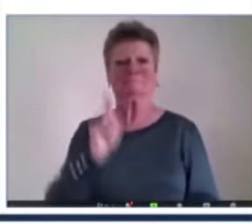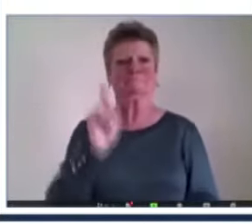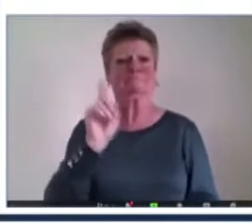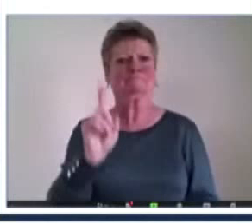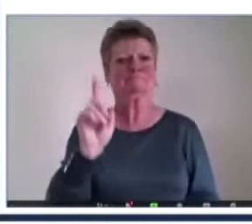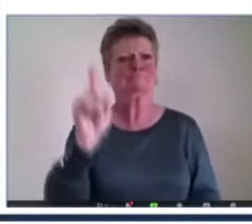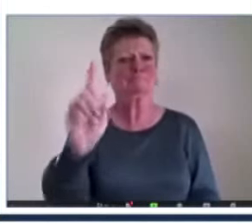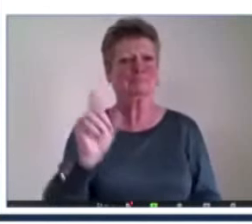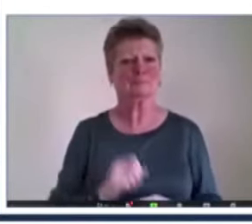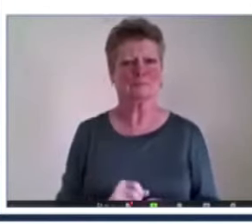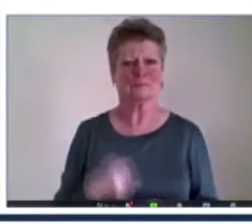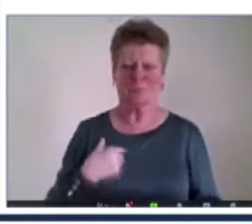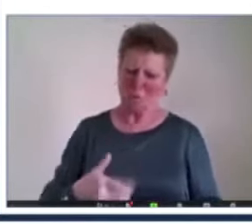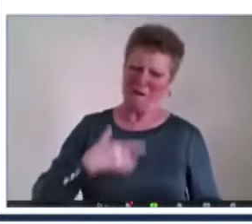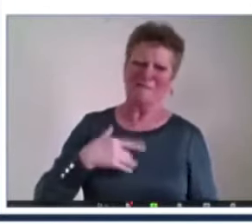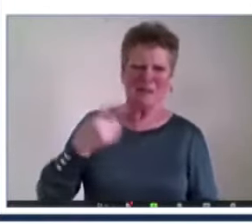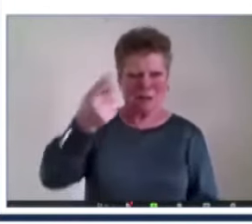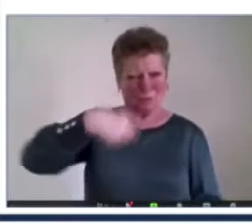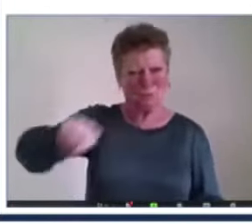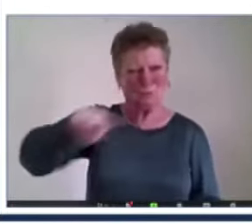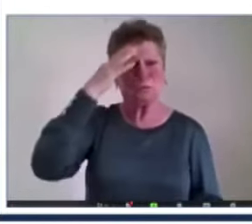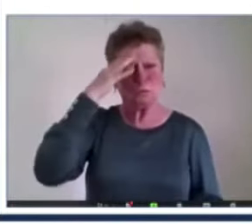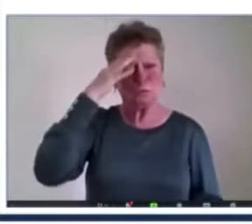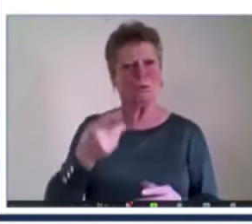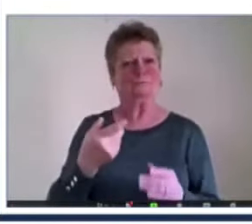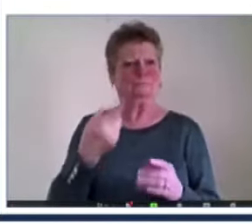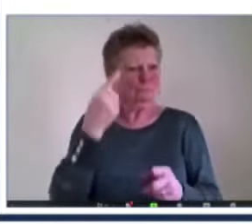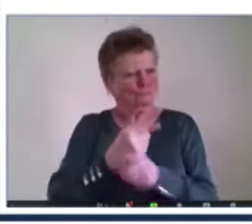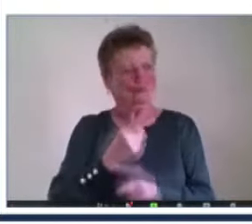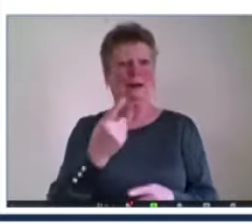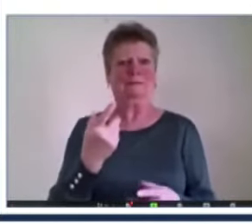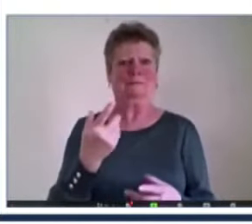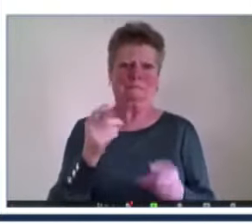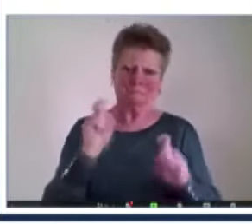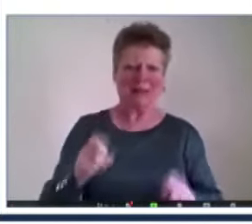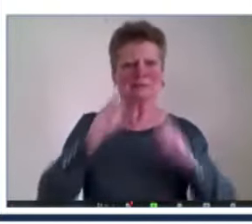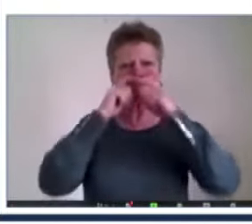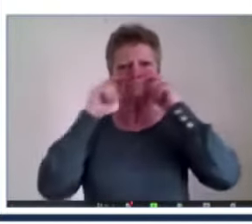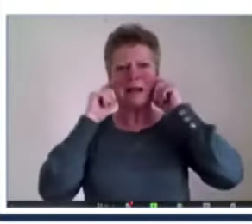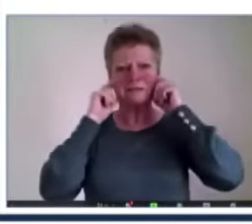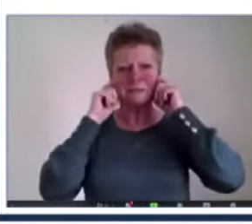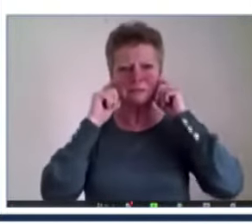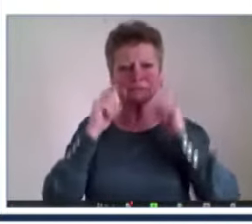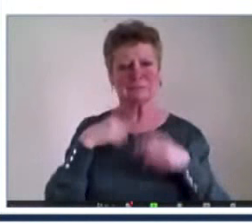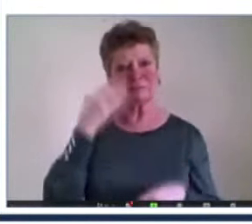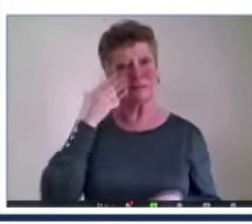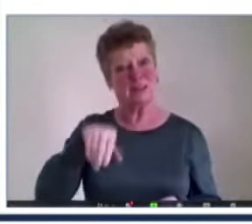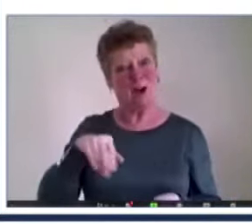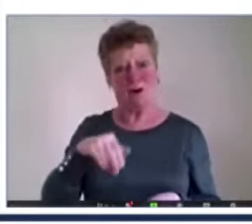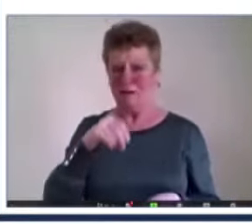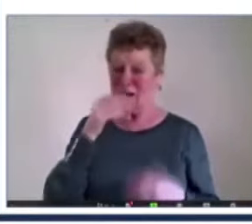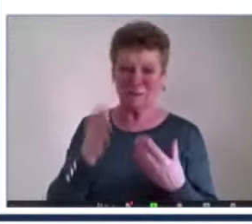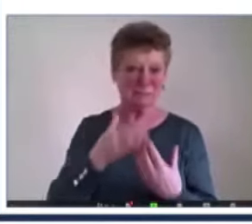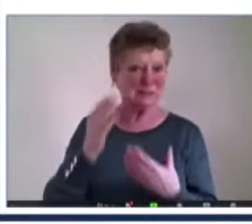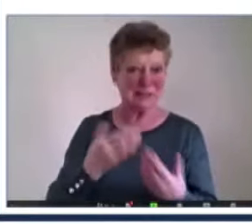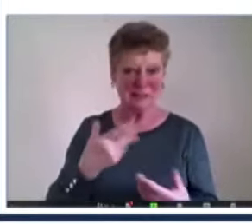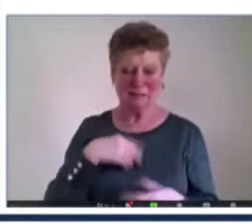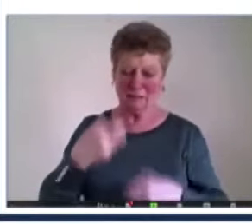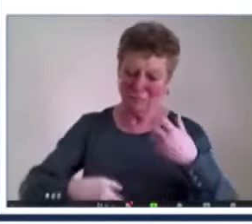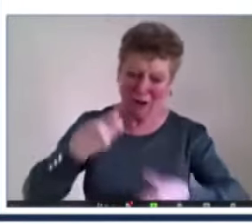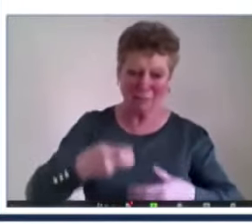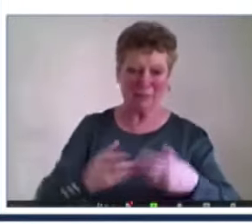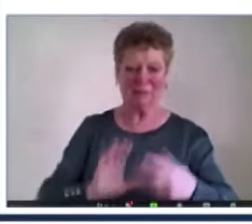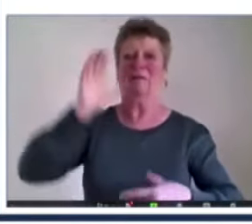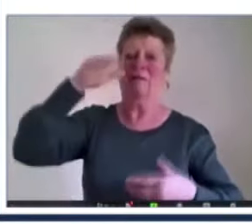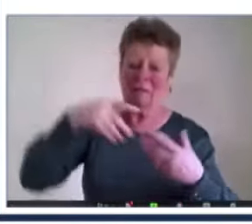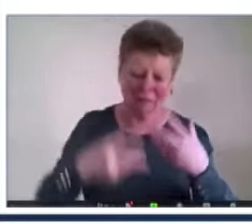Nova Scotians intuitively know the right thing to do with masking. It's been a bumpy road, and there will no doubt be